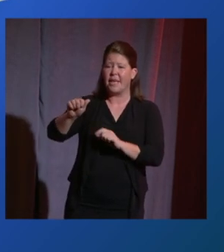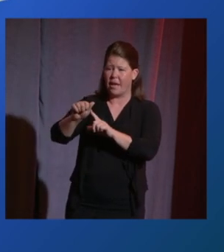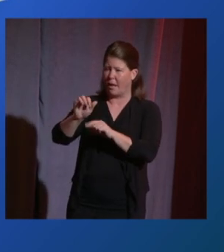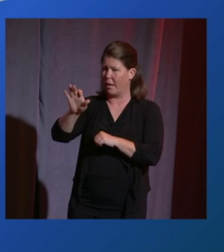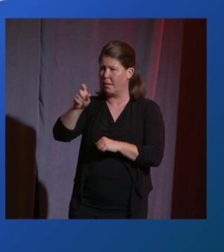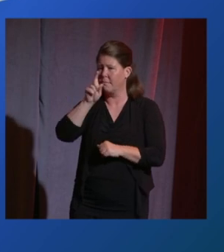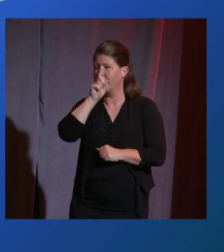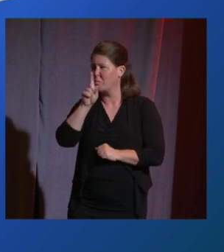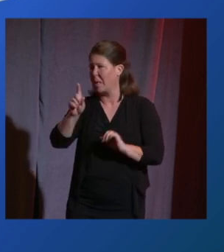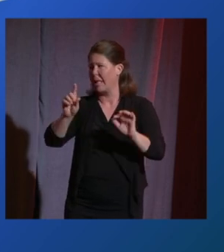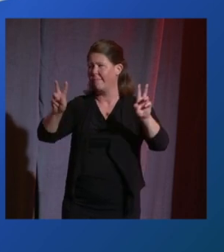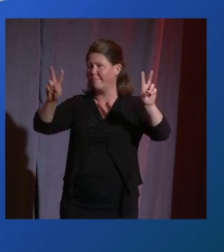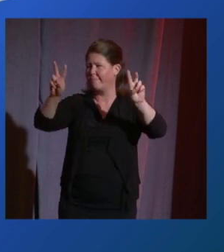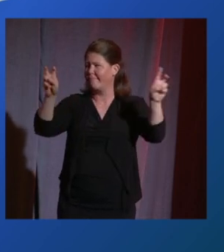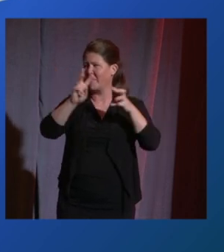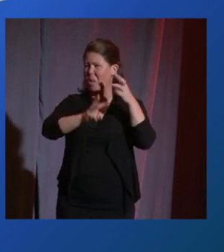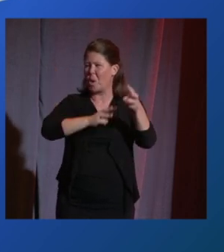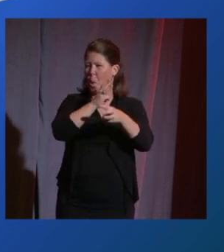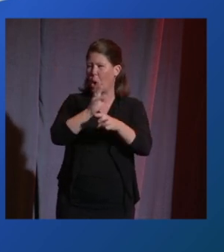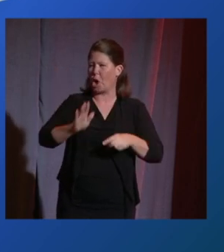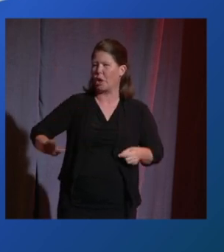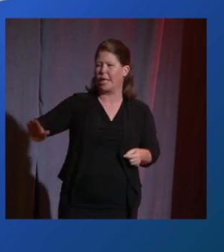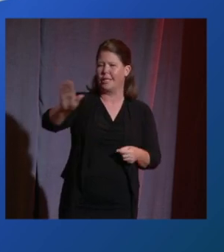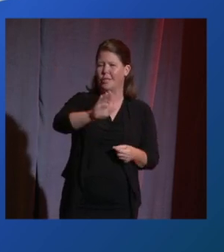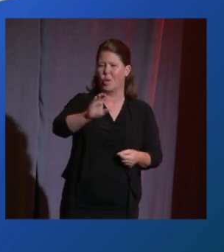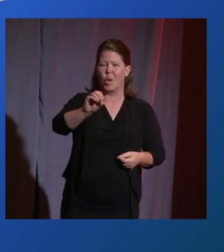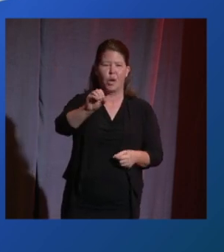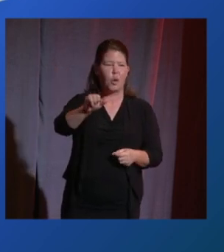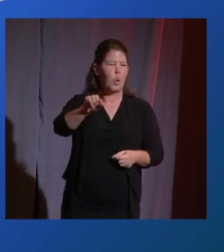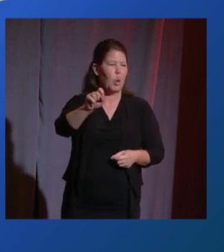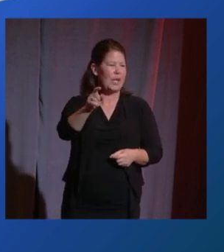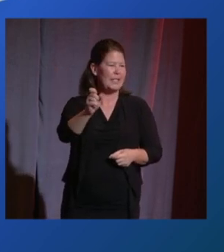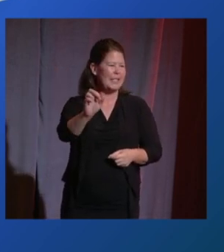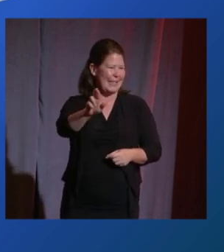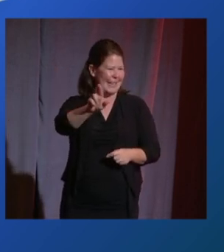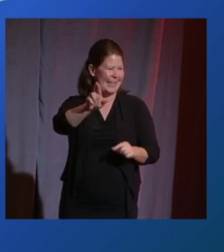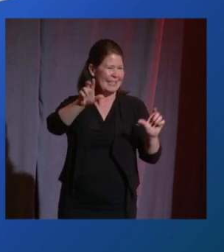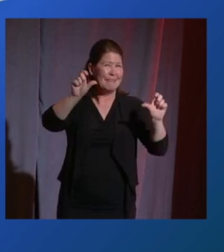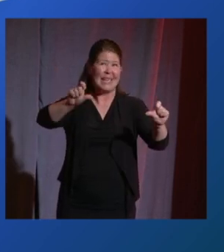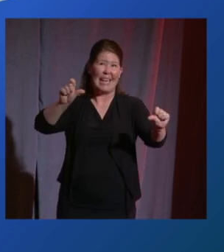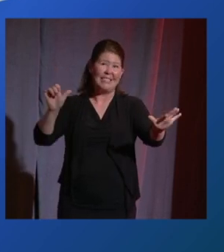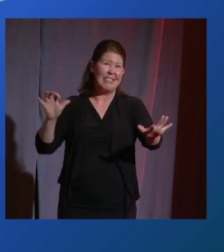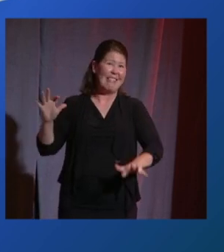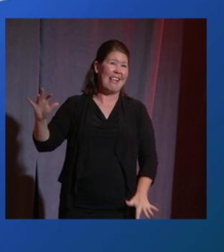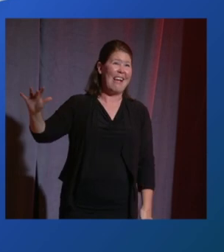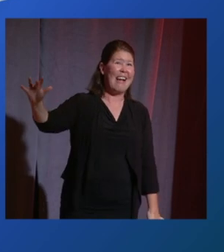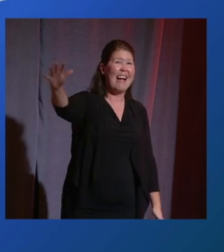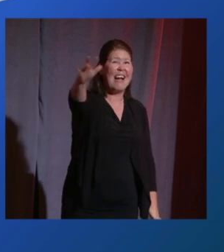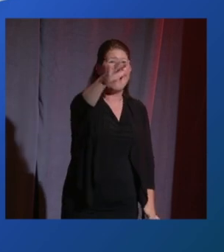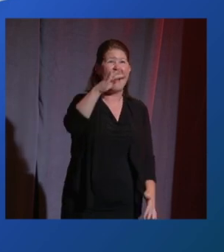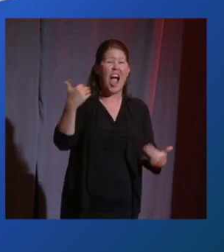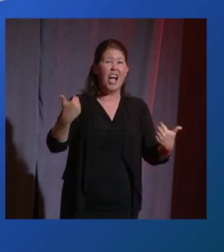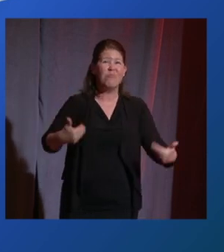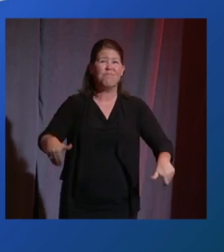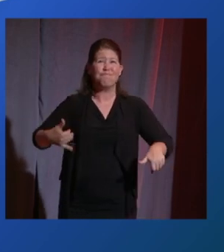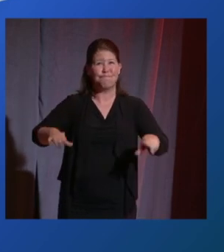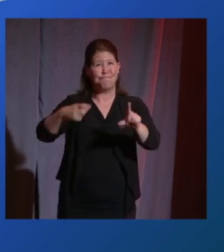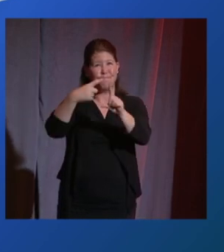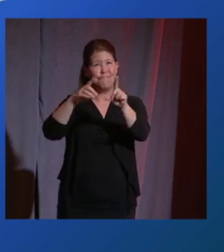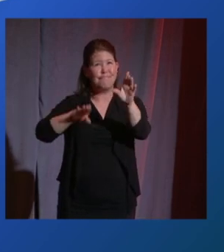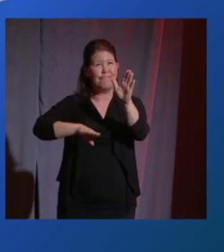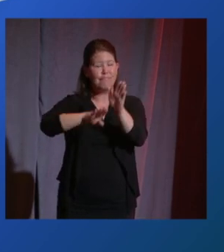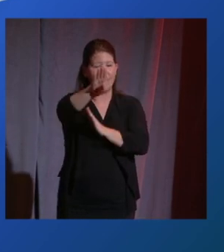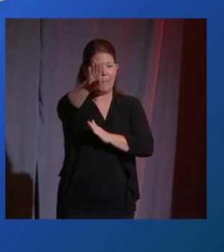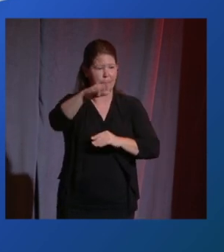your oyster it is a growing Trend and has been for several years and has an annual growth uh